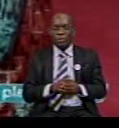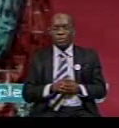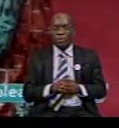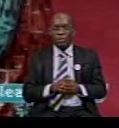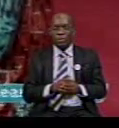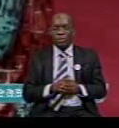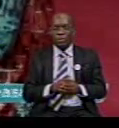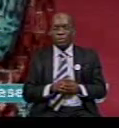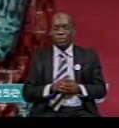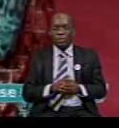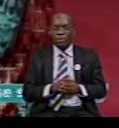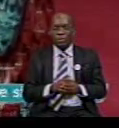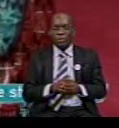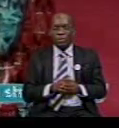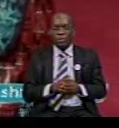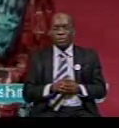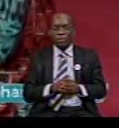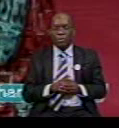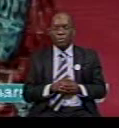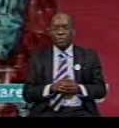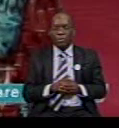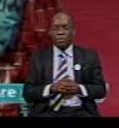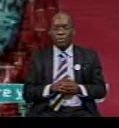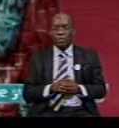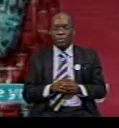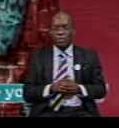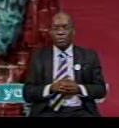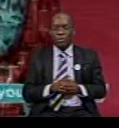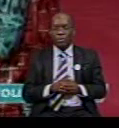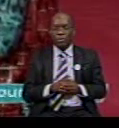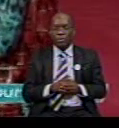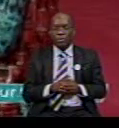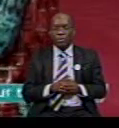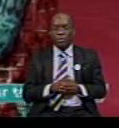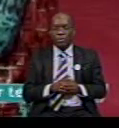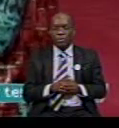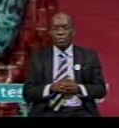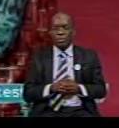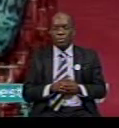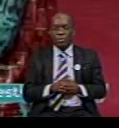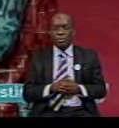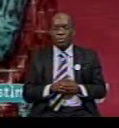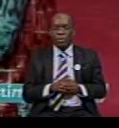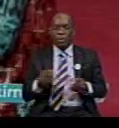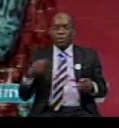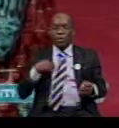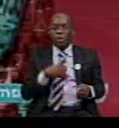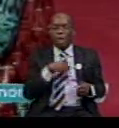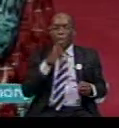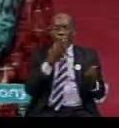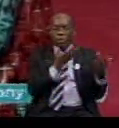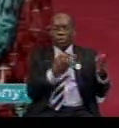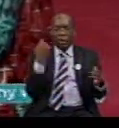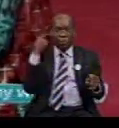We are waiting for you, please. As the orchestras are playing, be coming forward.